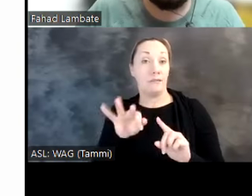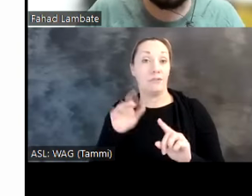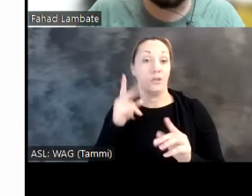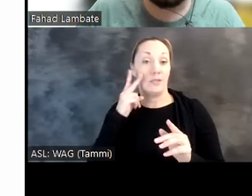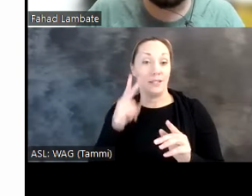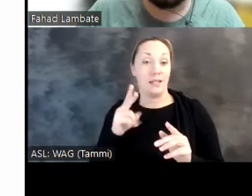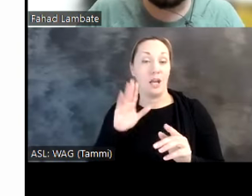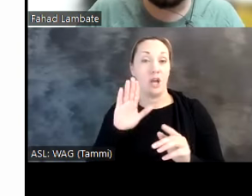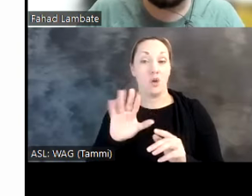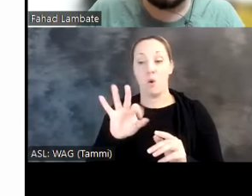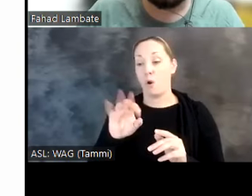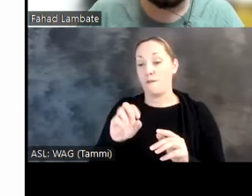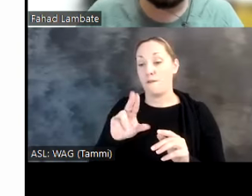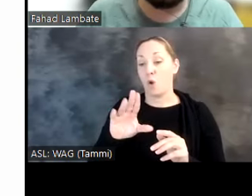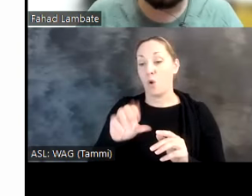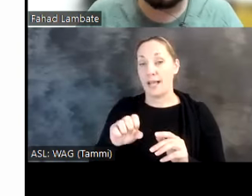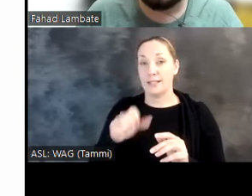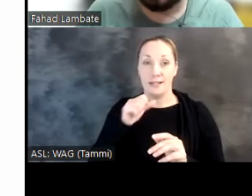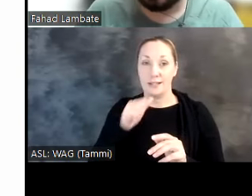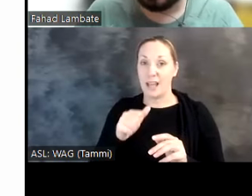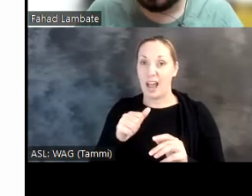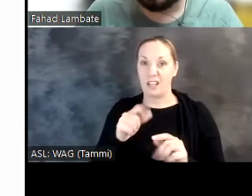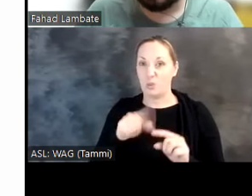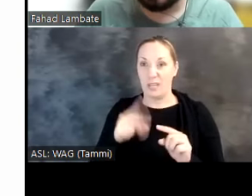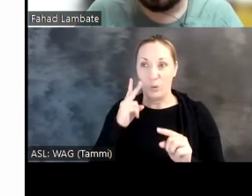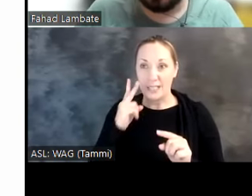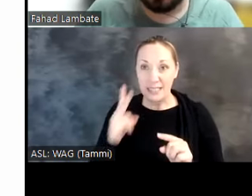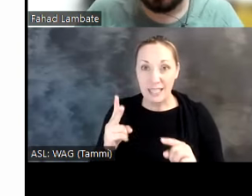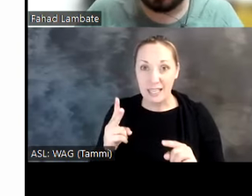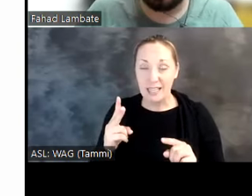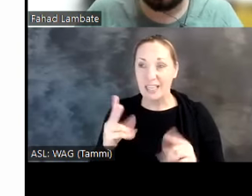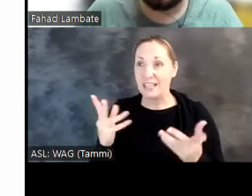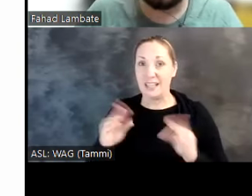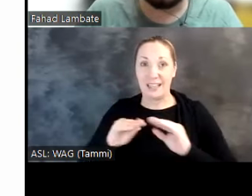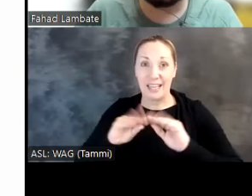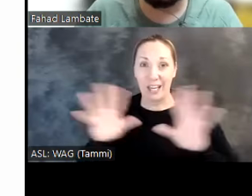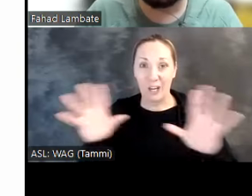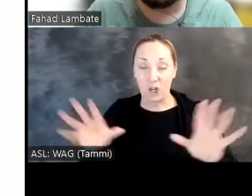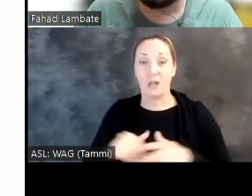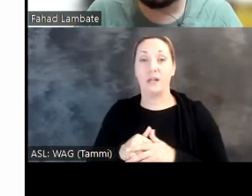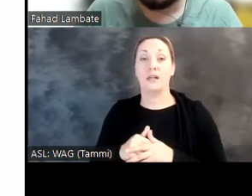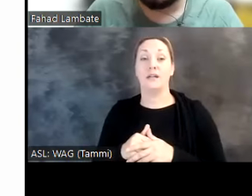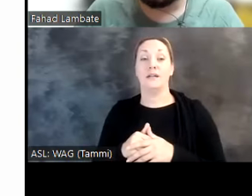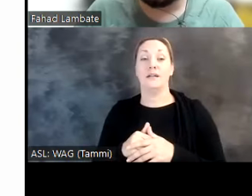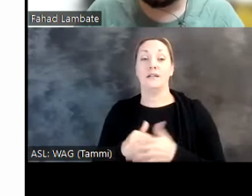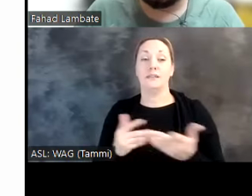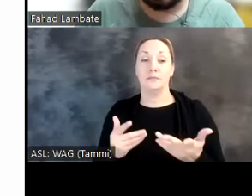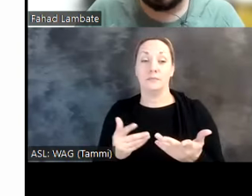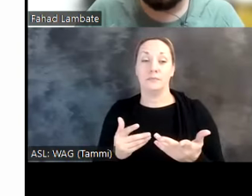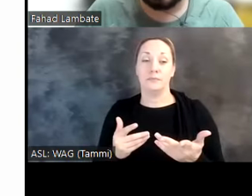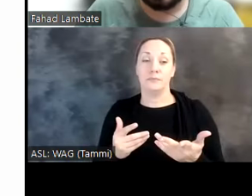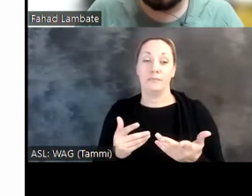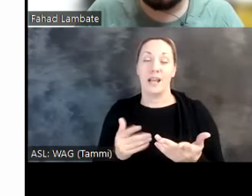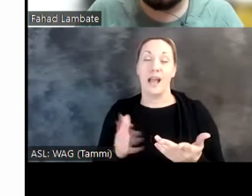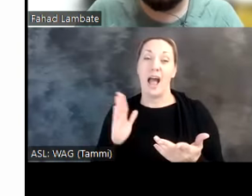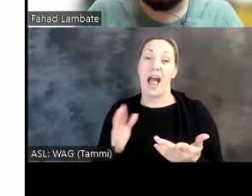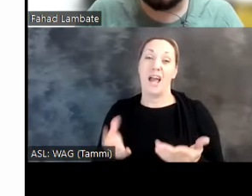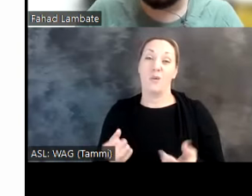your focus is not that visible or that evident on a particular interactive elements, so I would